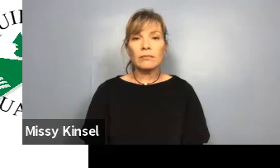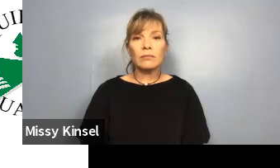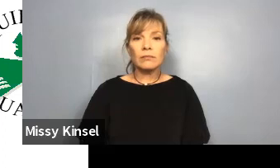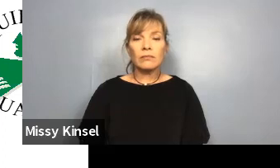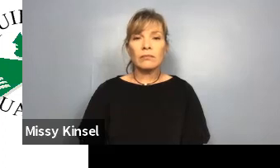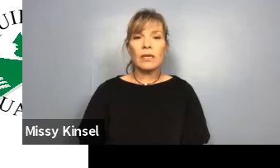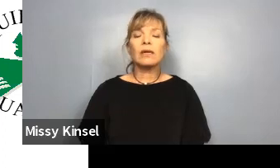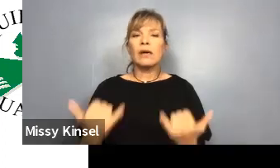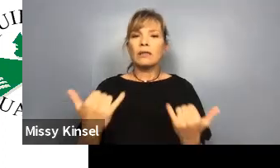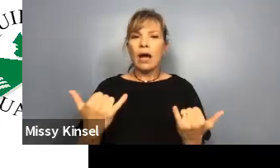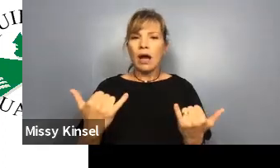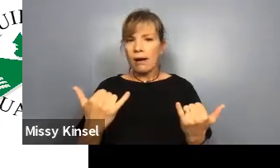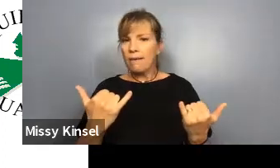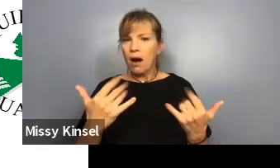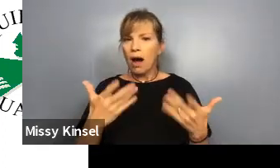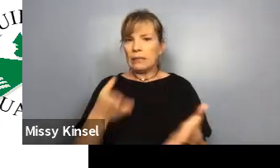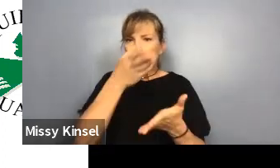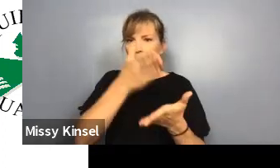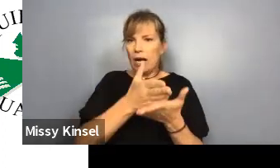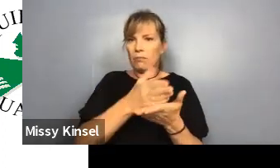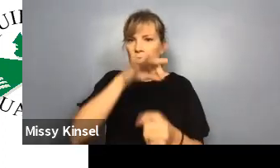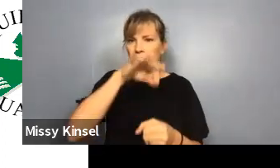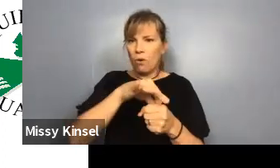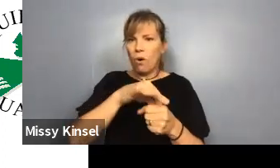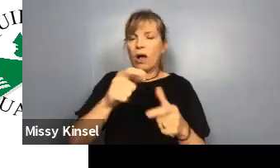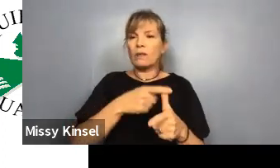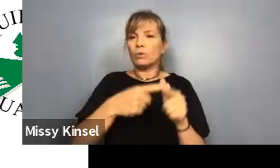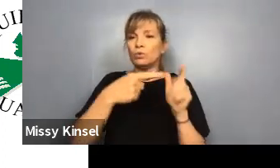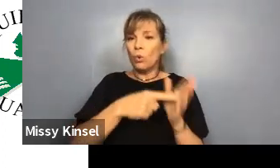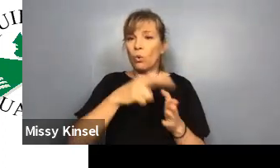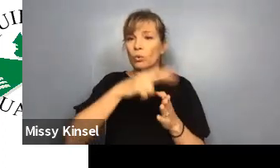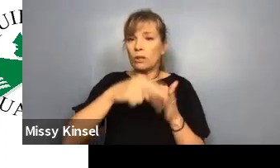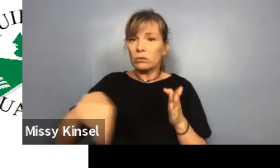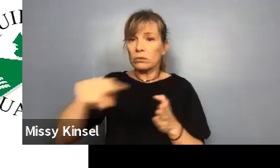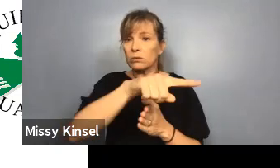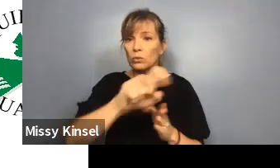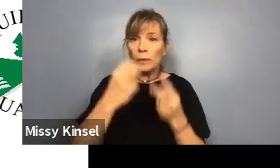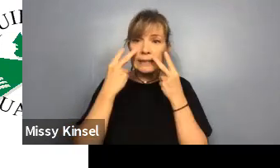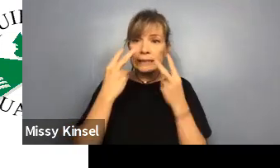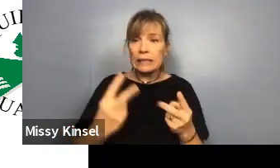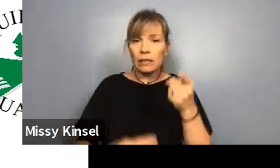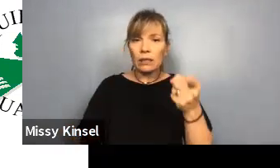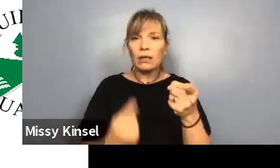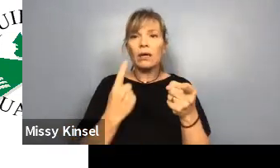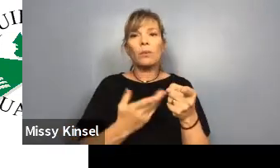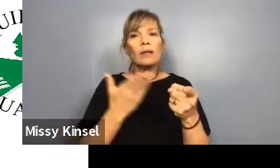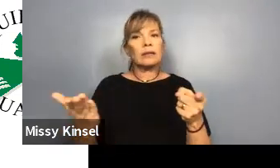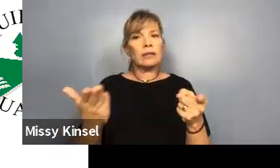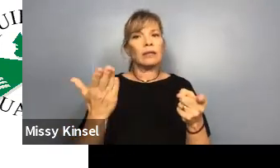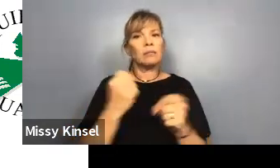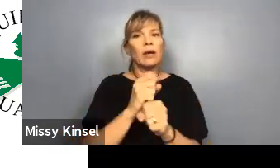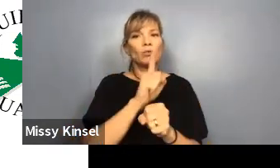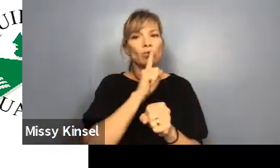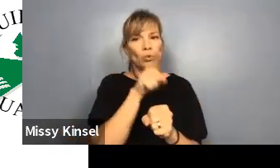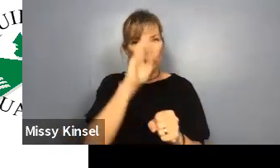answers have slowed down, so I'm going to go ahead and end that and share the results with you. So one thing we want to make clear is